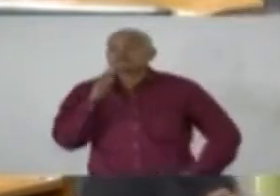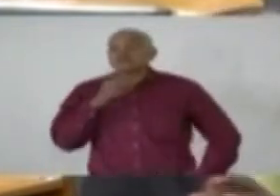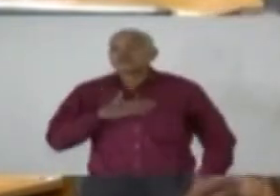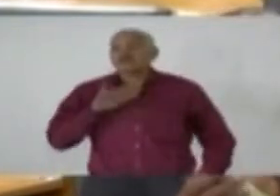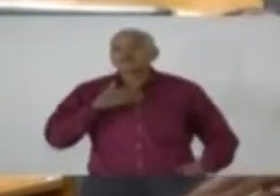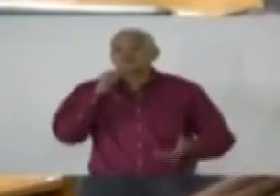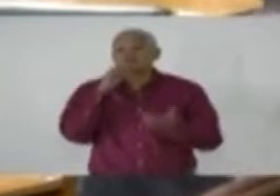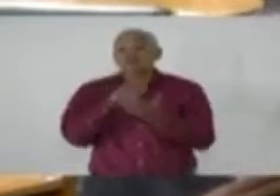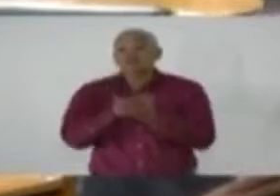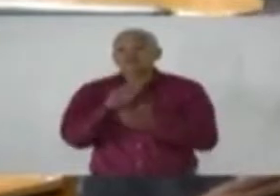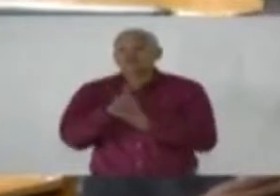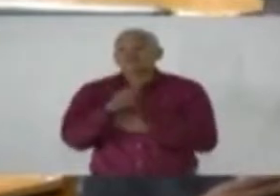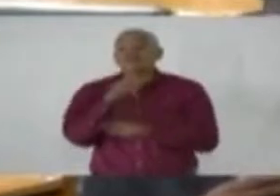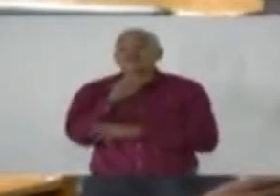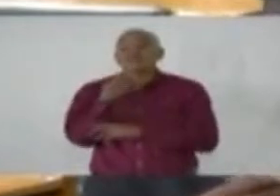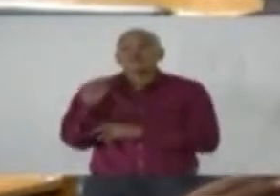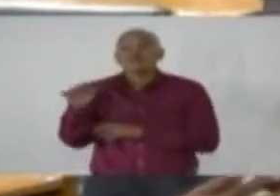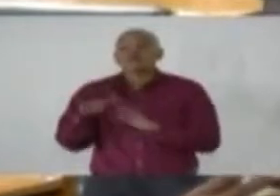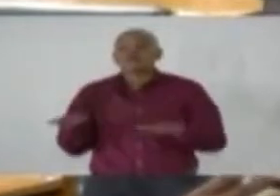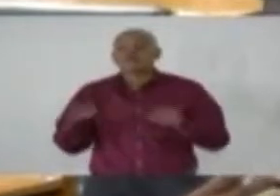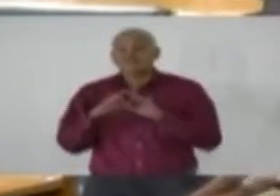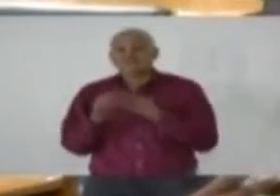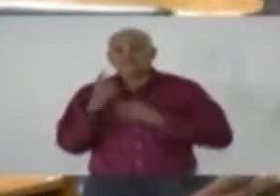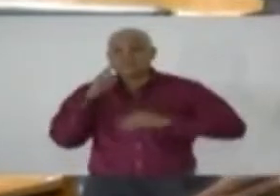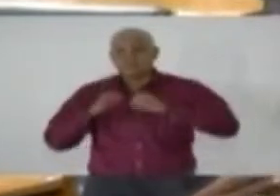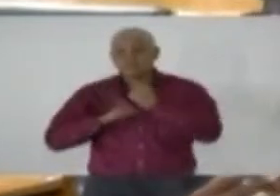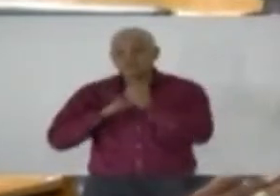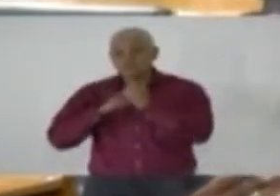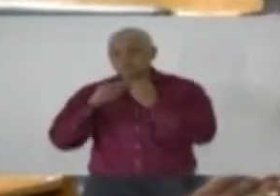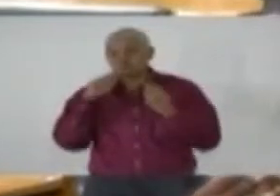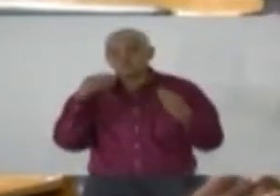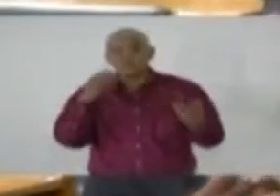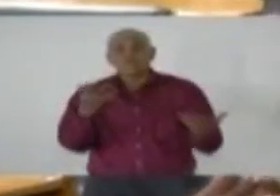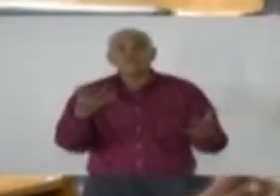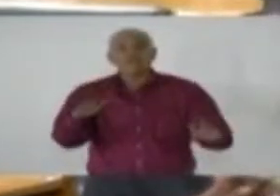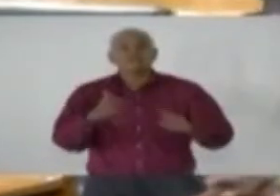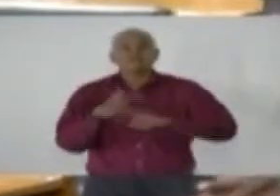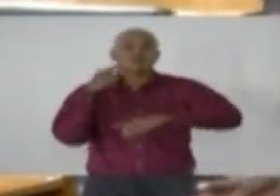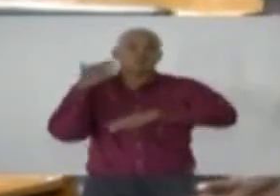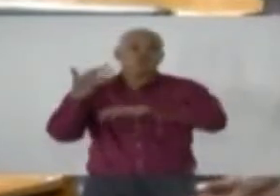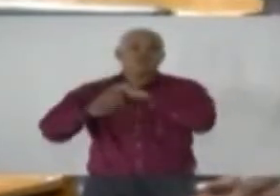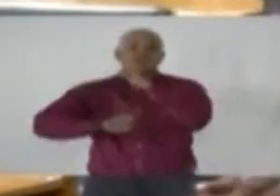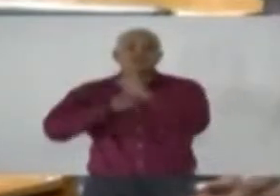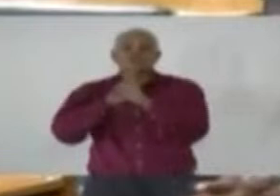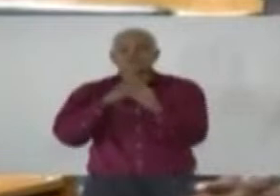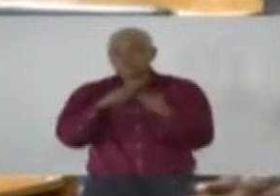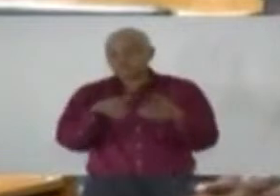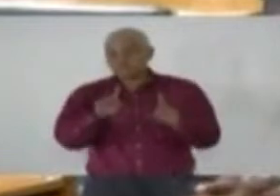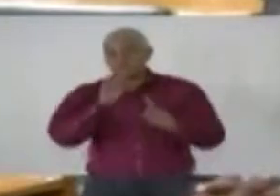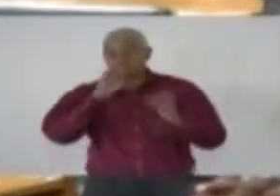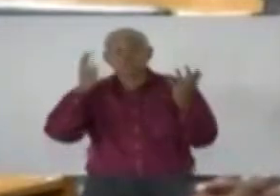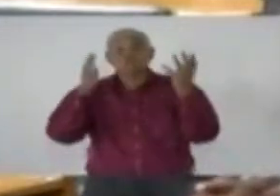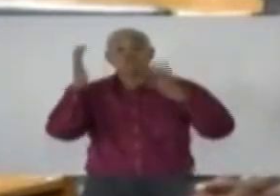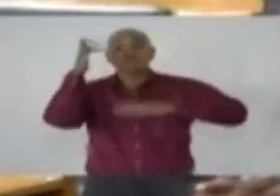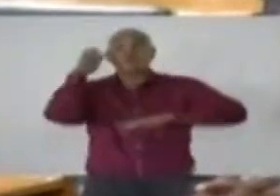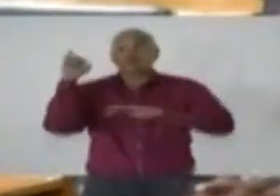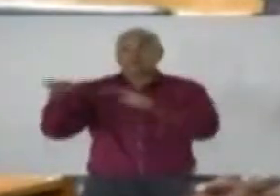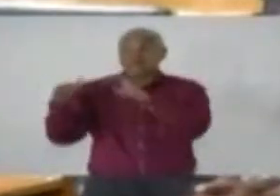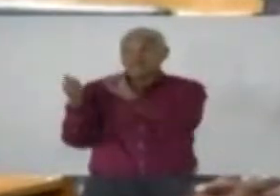dear wife Tamara and our children and family for the support they have given me over the years and the chance to serve because of that